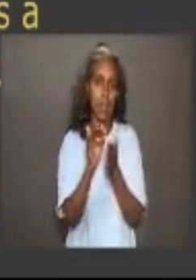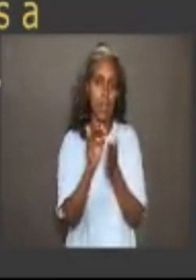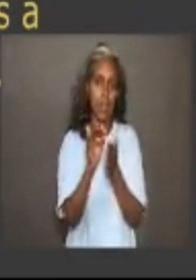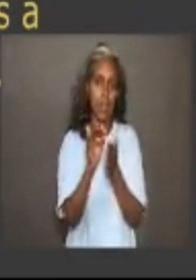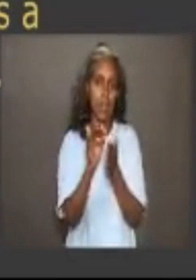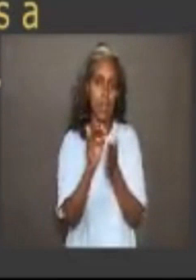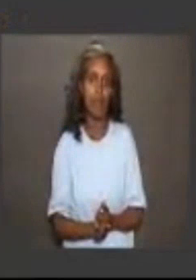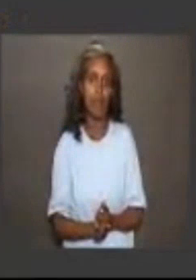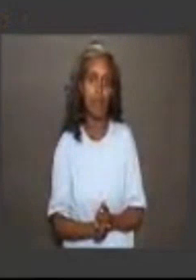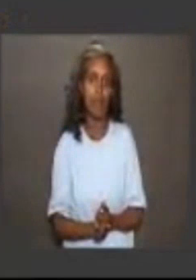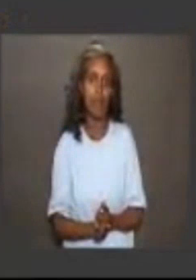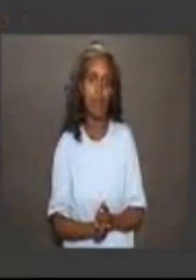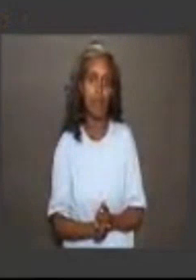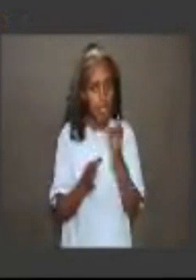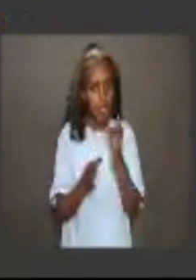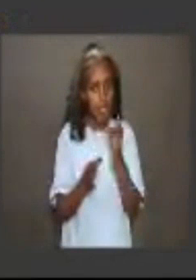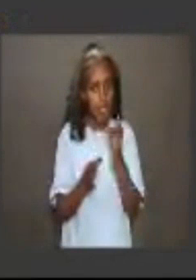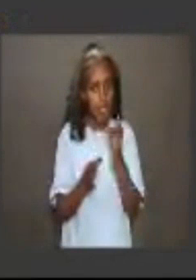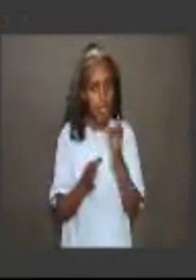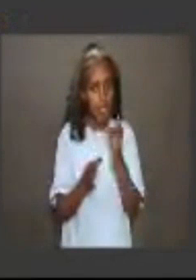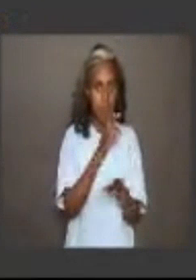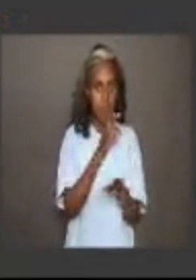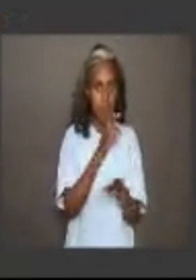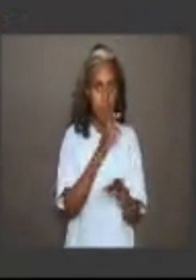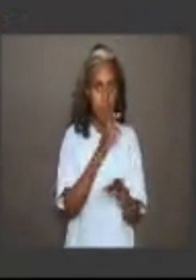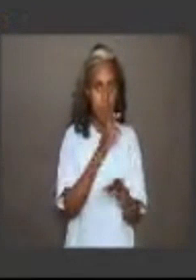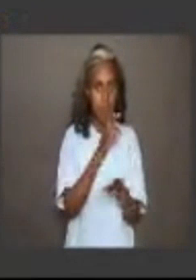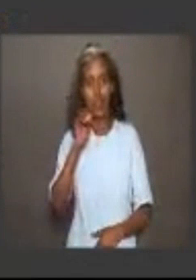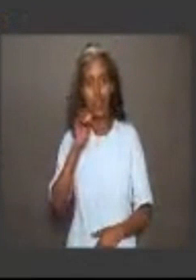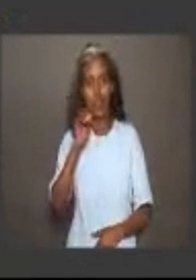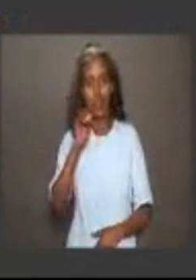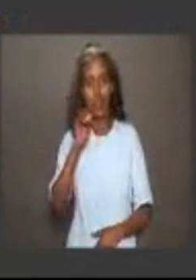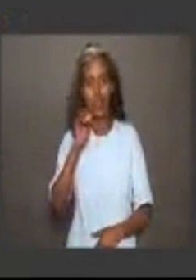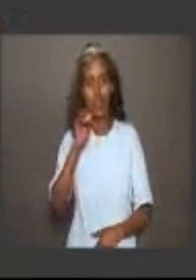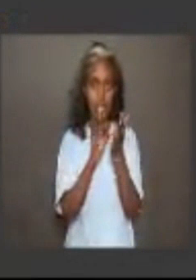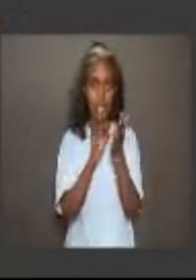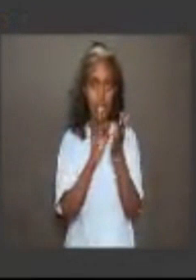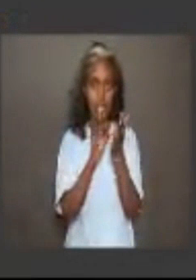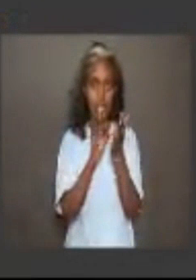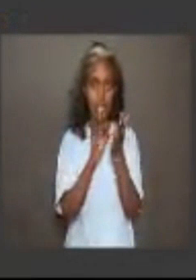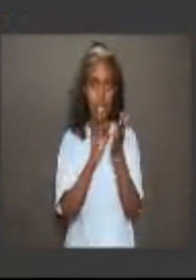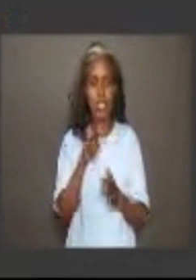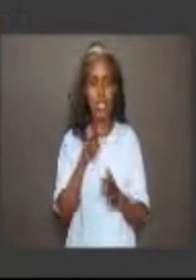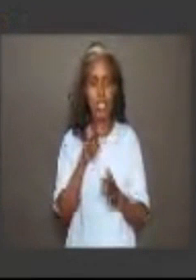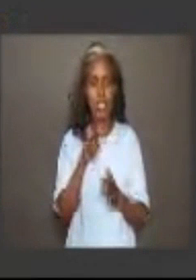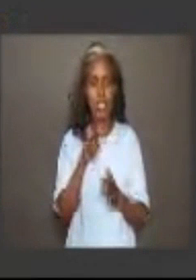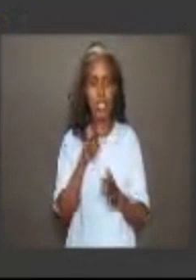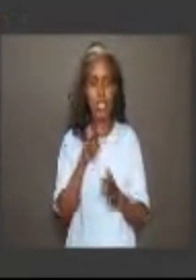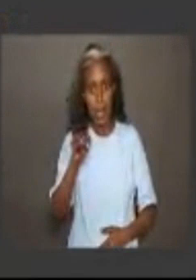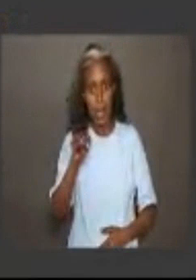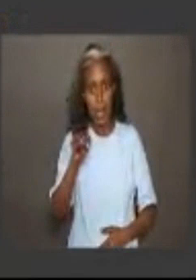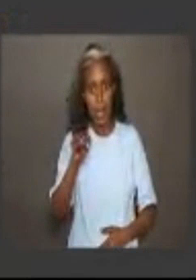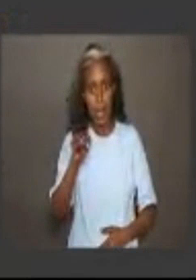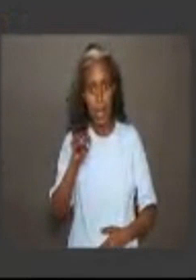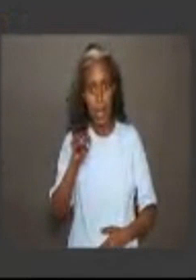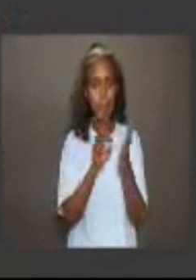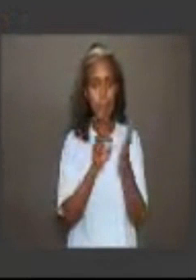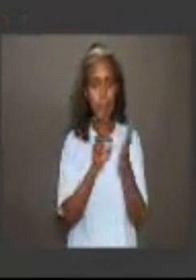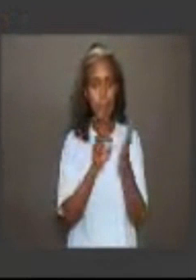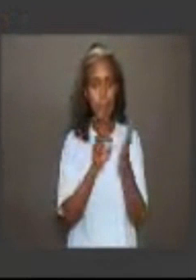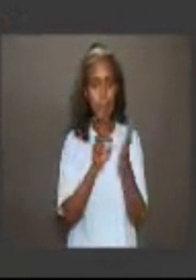If a factor of a composite number is a prime number, it is also called